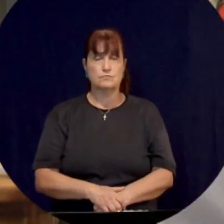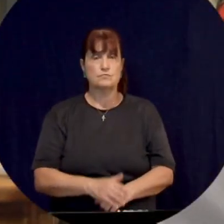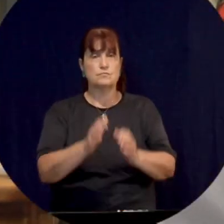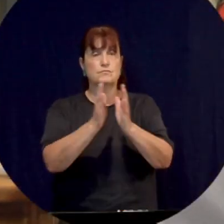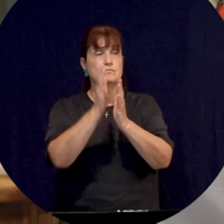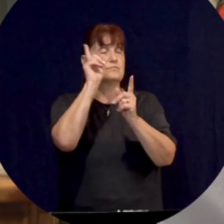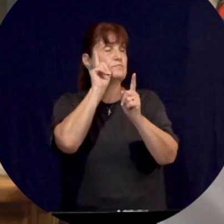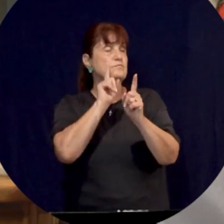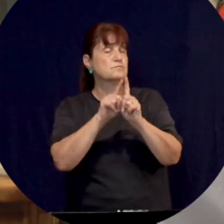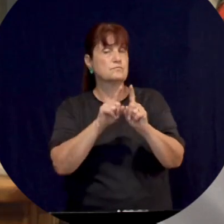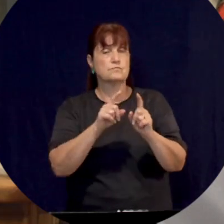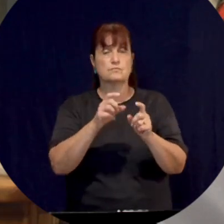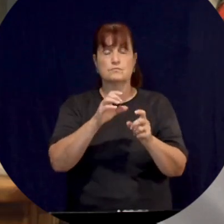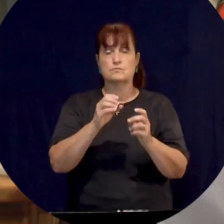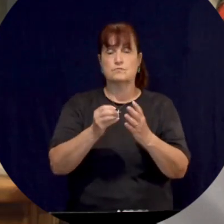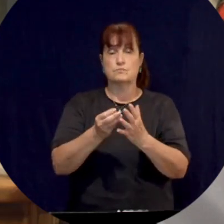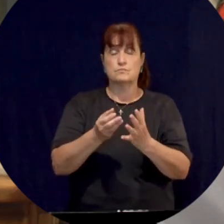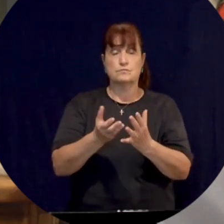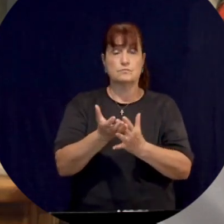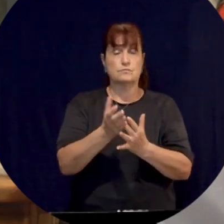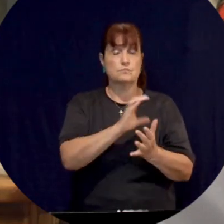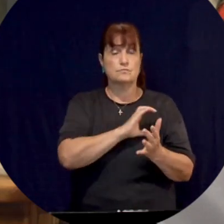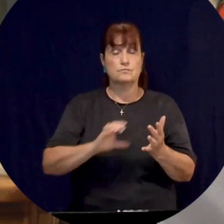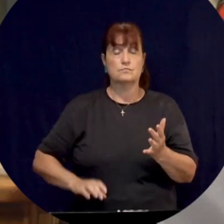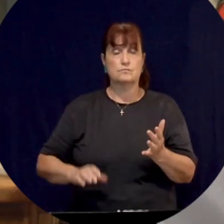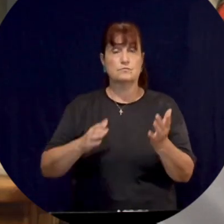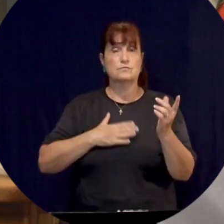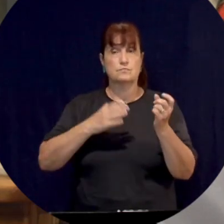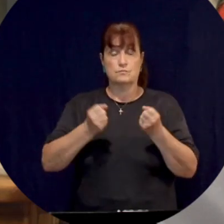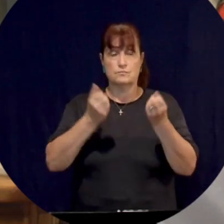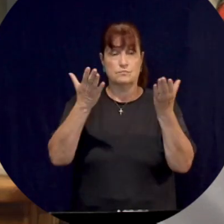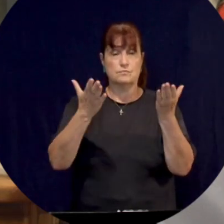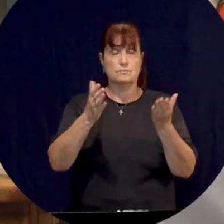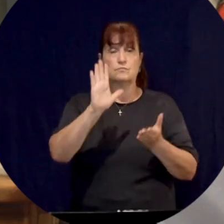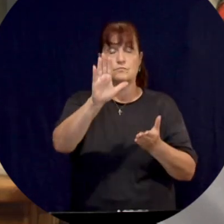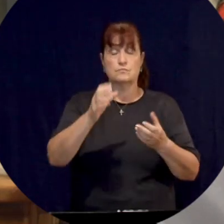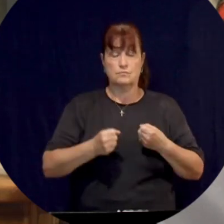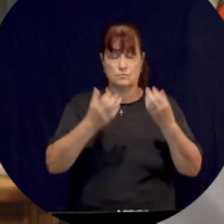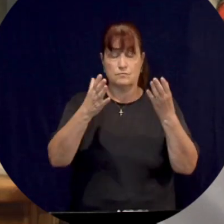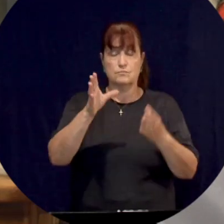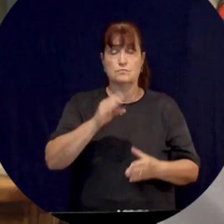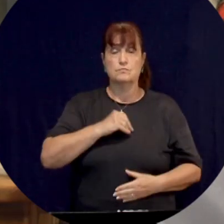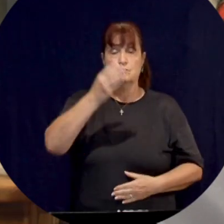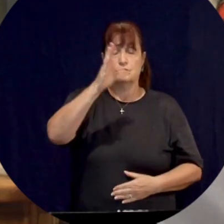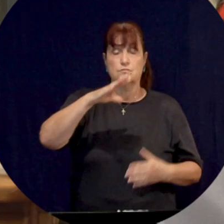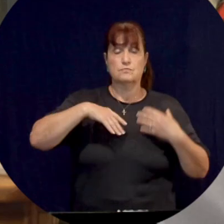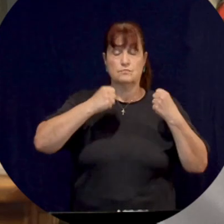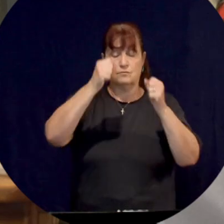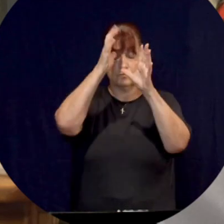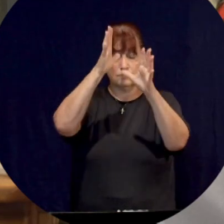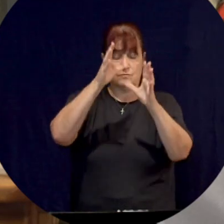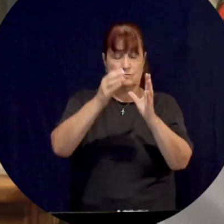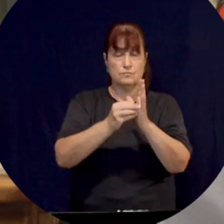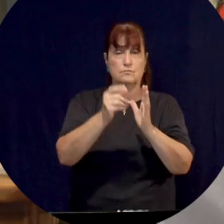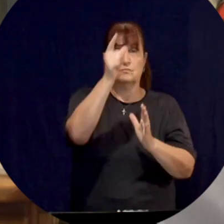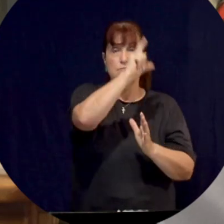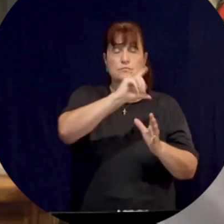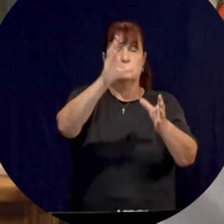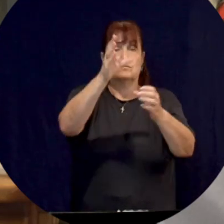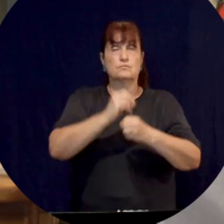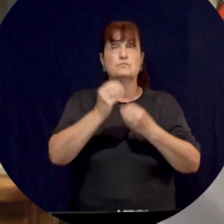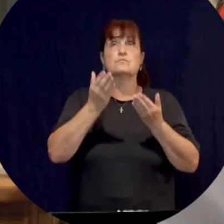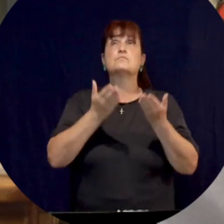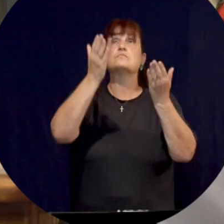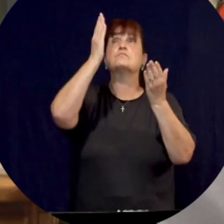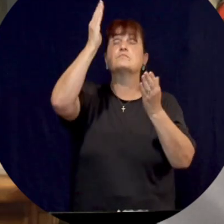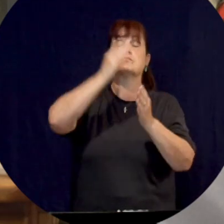pray, my sisters and brothers in Christ, that my sacrifice and yours will be acceptable to God, the Almighty Father. May